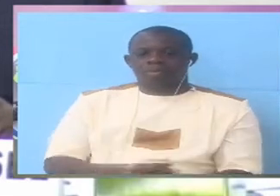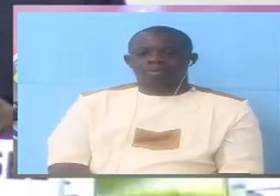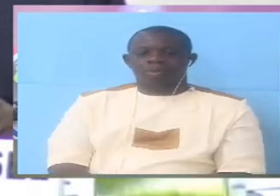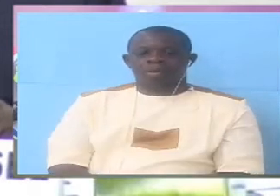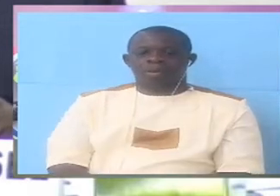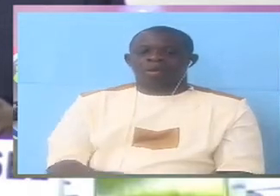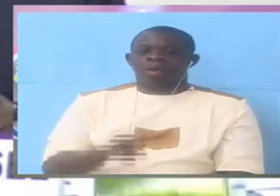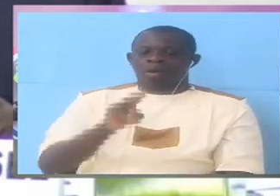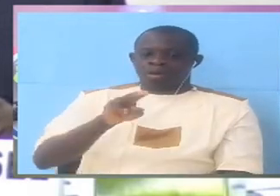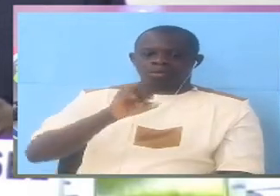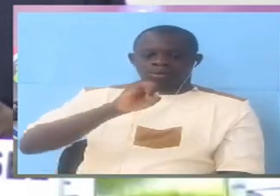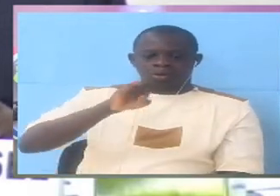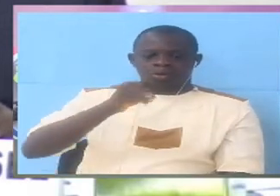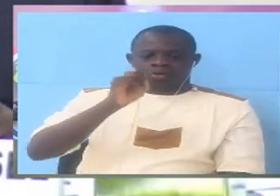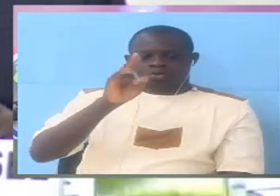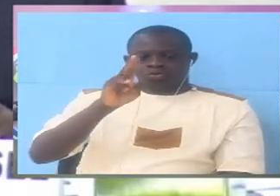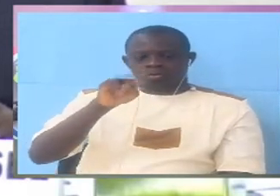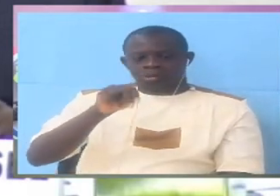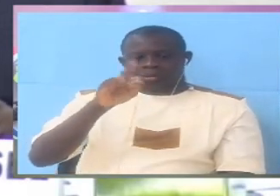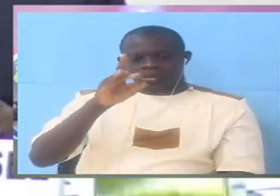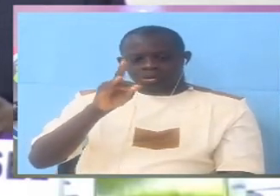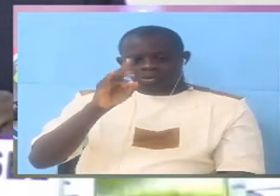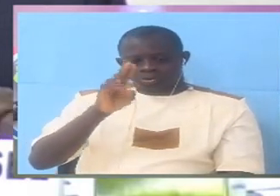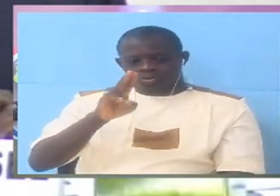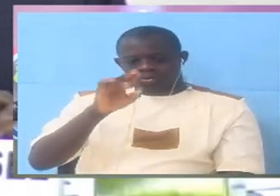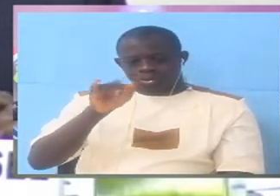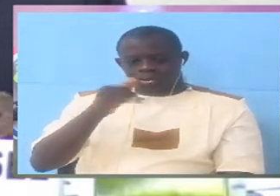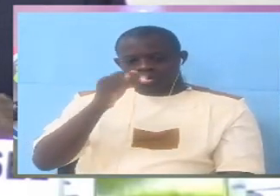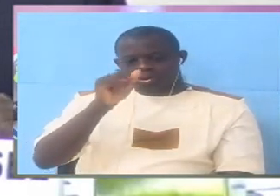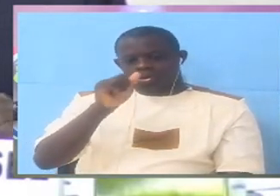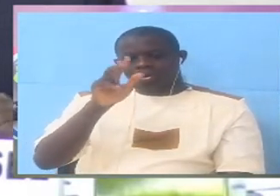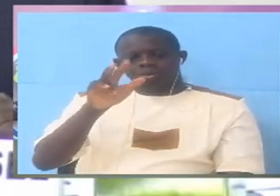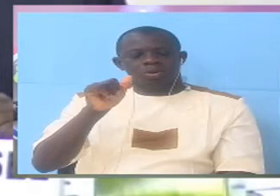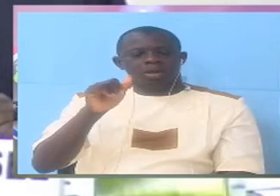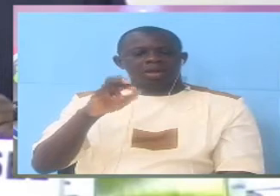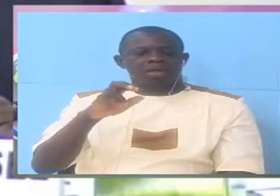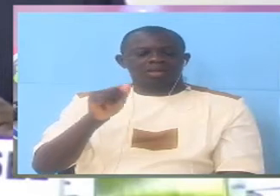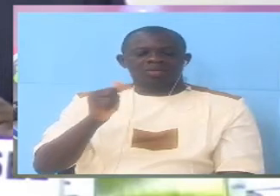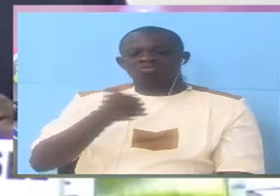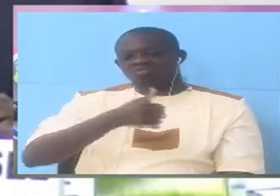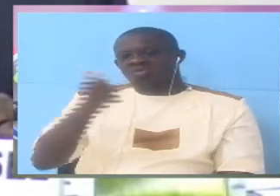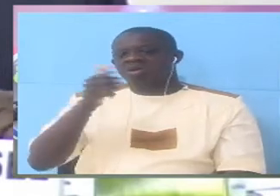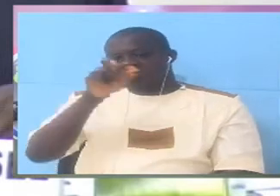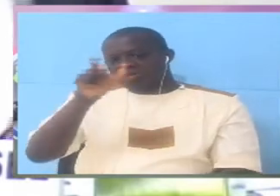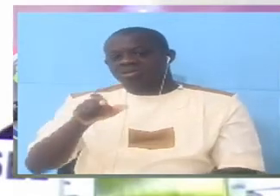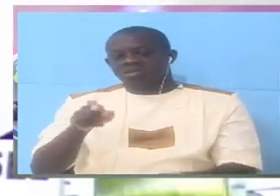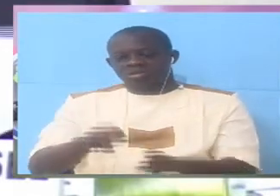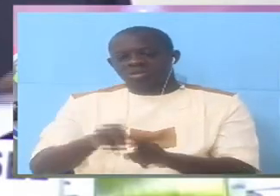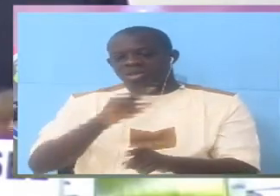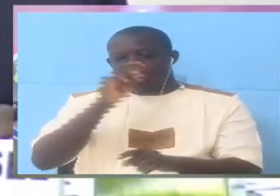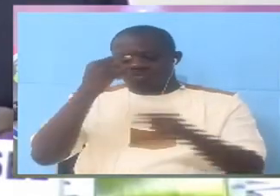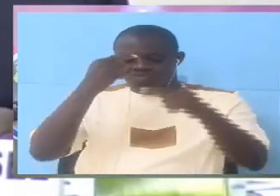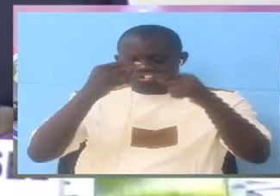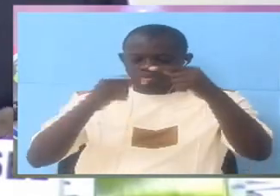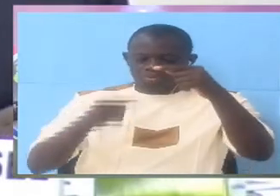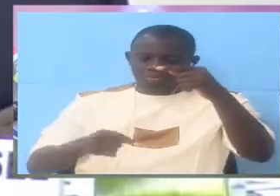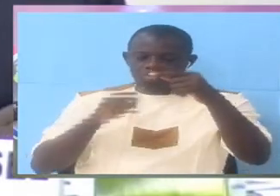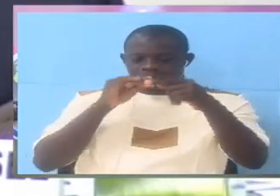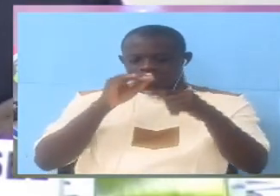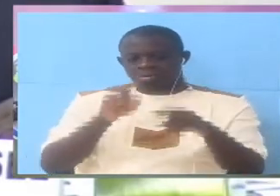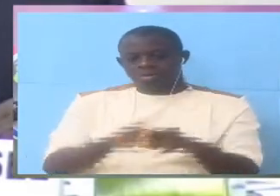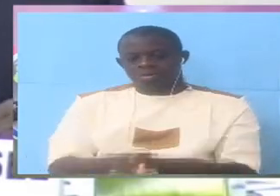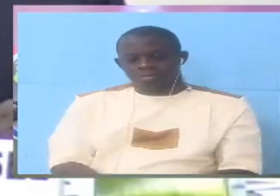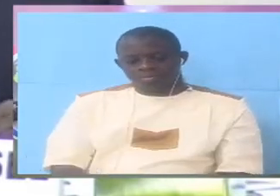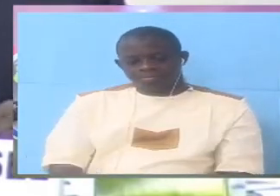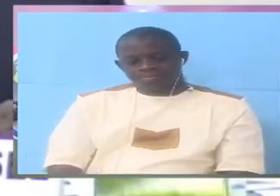Jundu Jawara, Lamin Kanaji, Alaji Moro Sedikan, Langhawa Sonko,